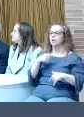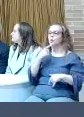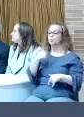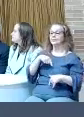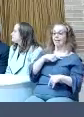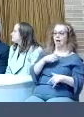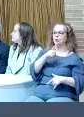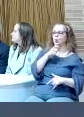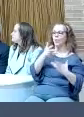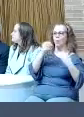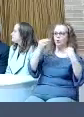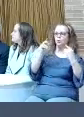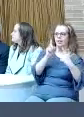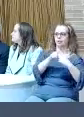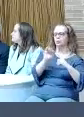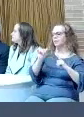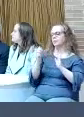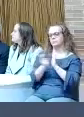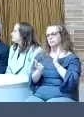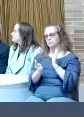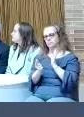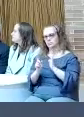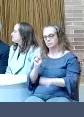to that's against the law